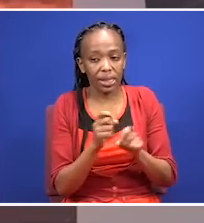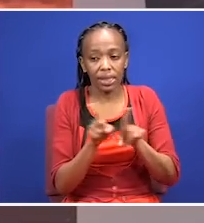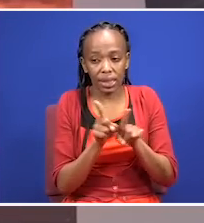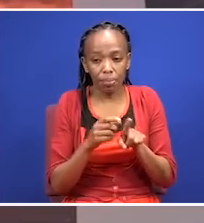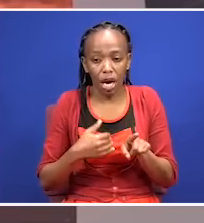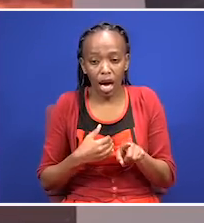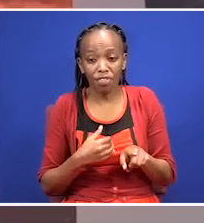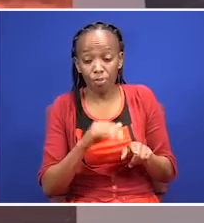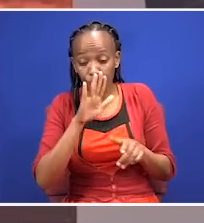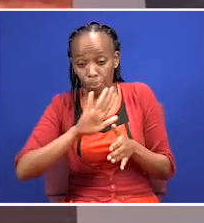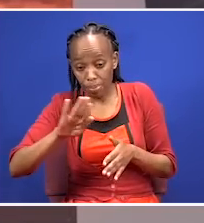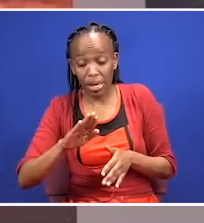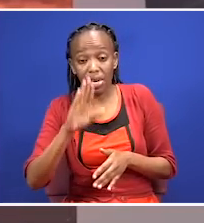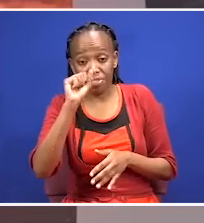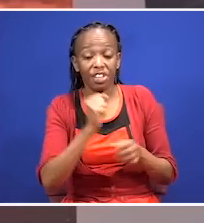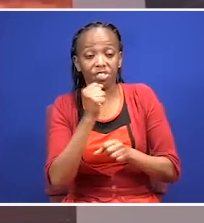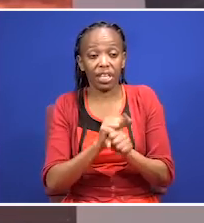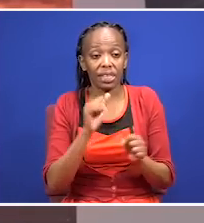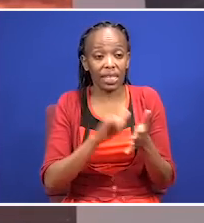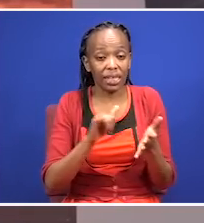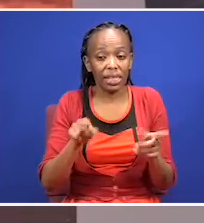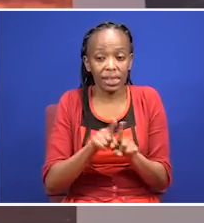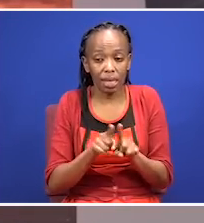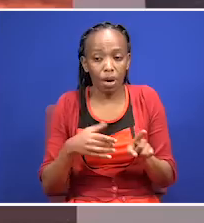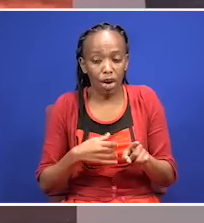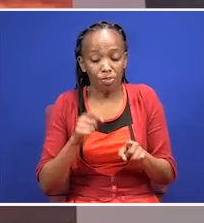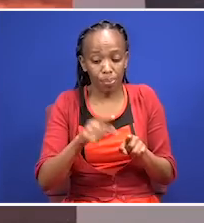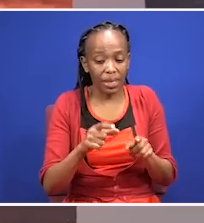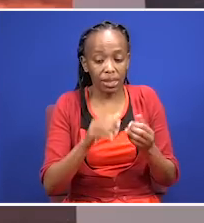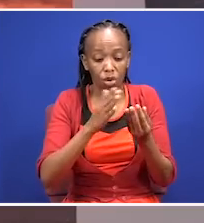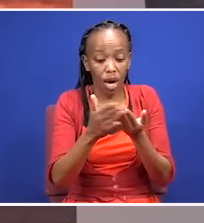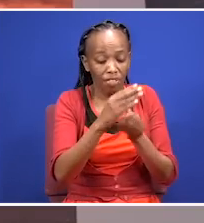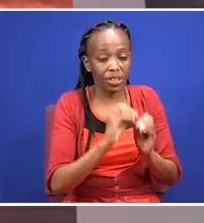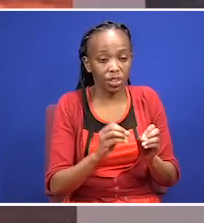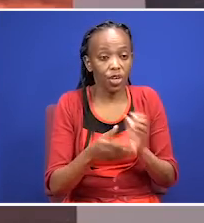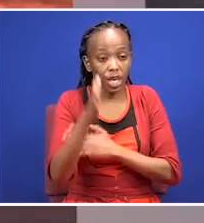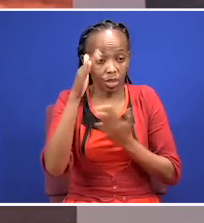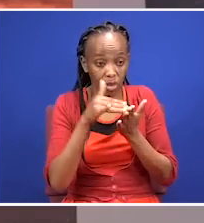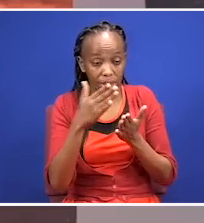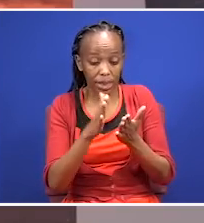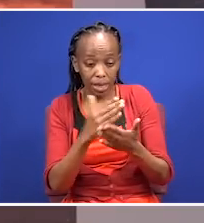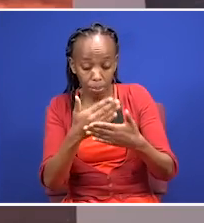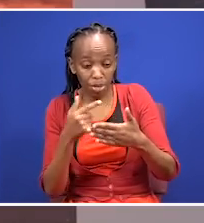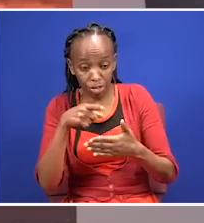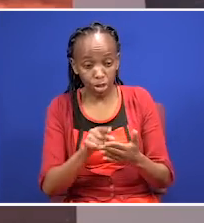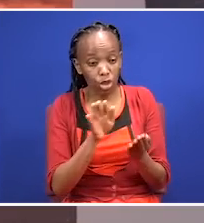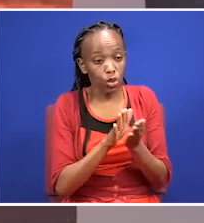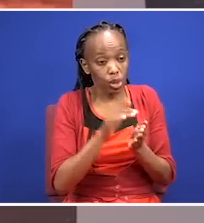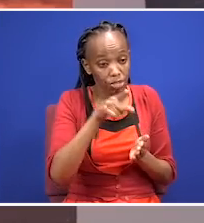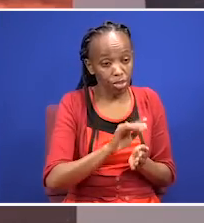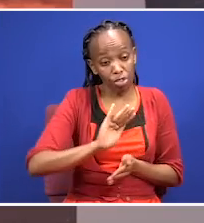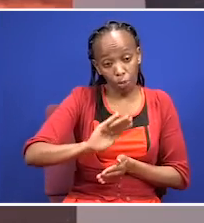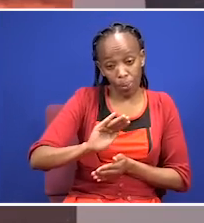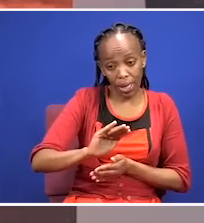and there are yet five years in which there will be neither plowing nor harvest and god sent me before you to preserve for you a